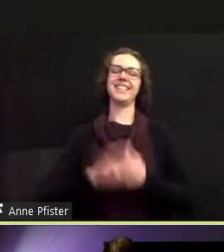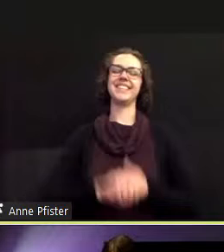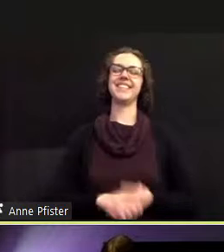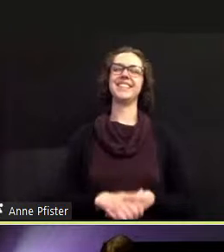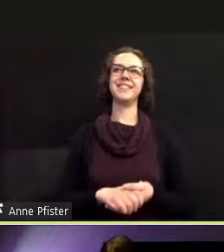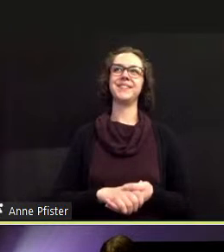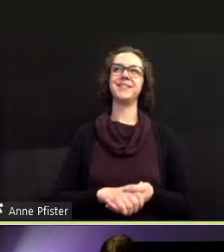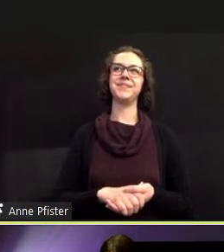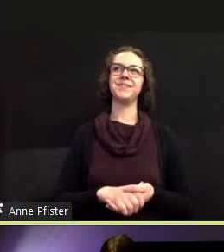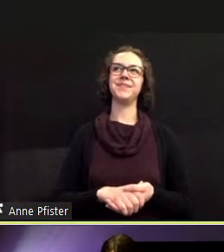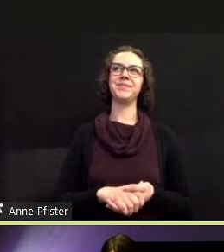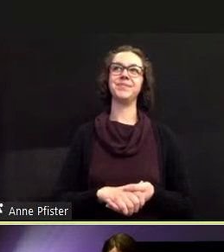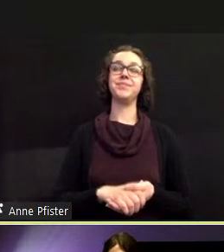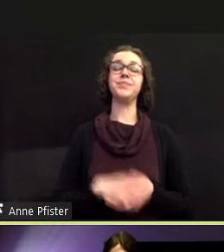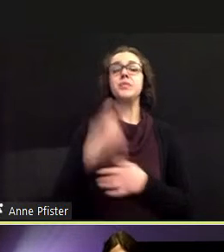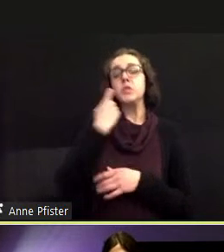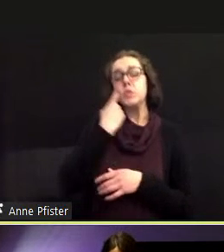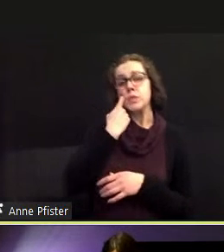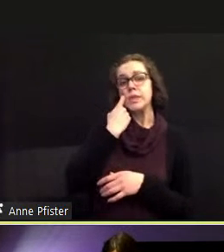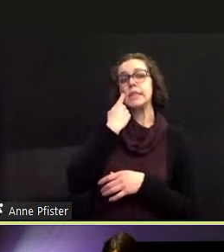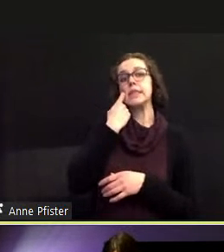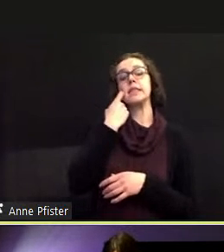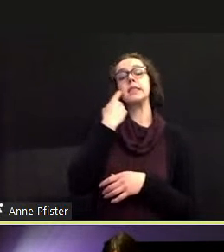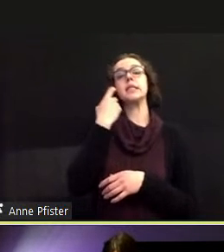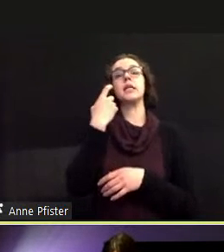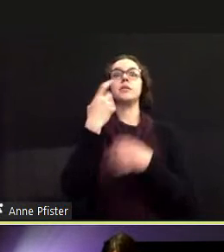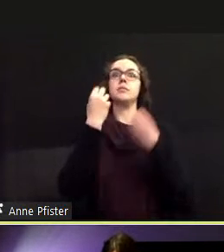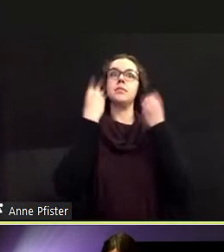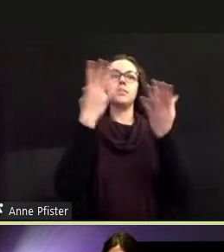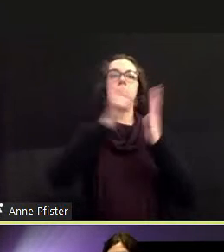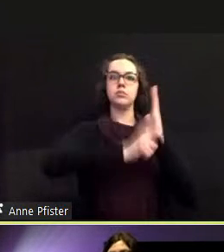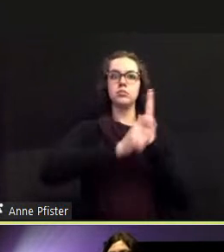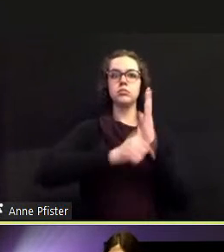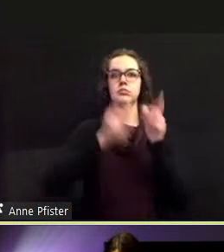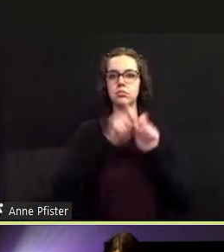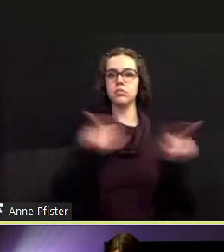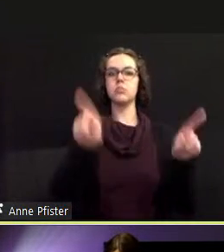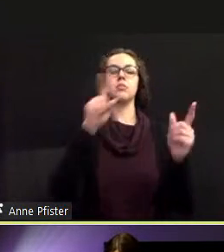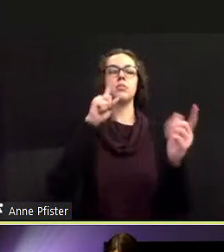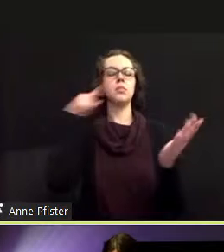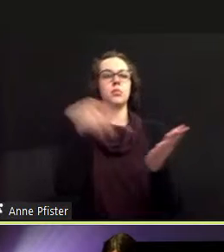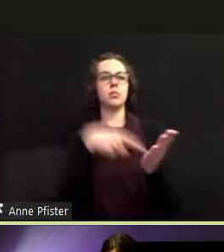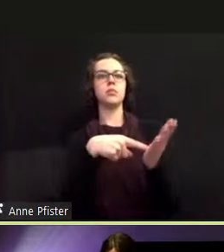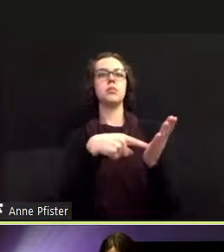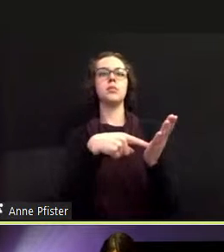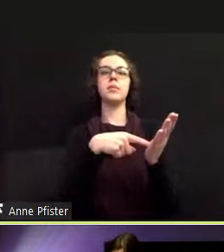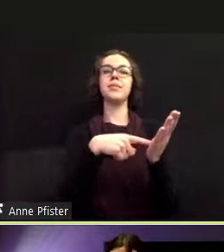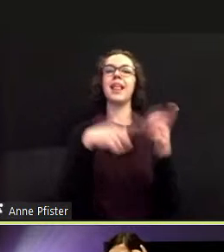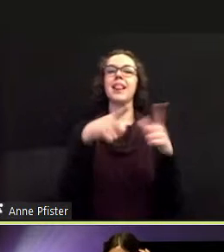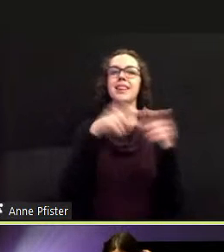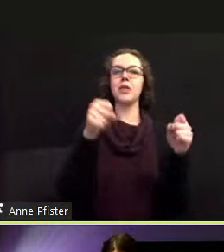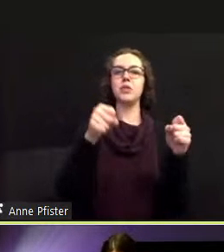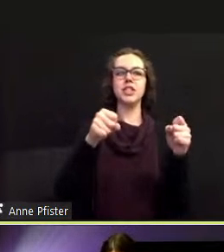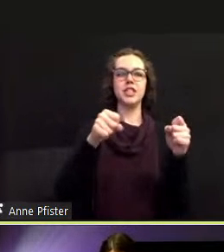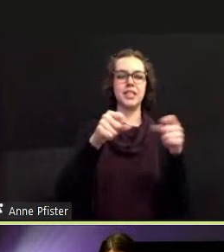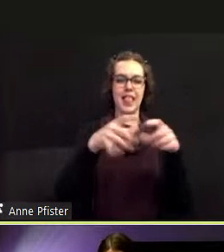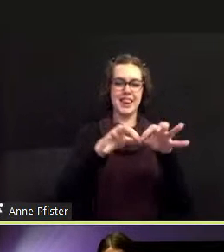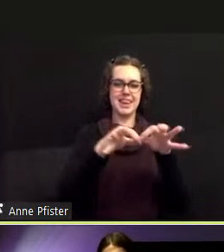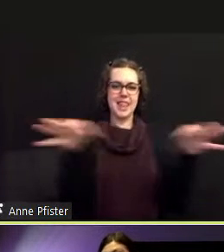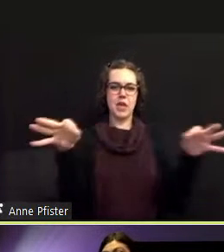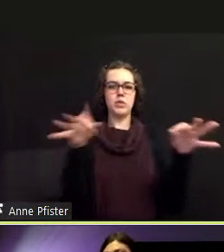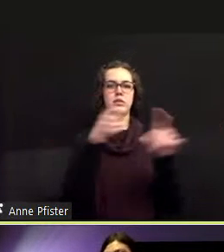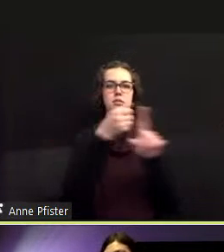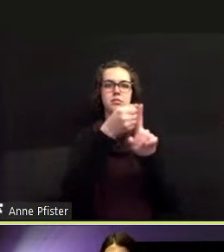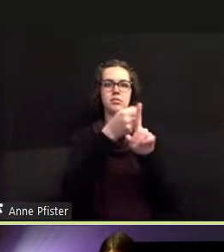More recently, however, a great deal of scholarship has focused on contesting the notion of languages as bounded, instead attending to what